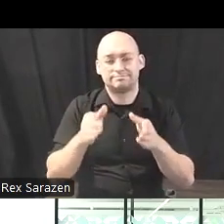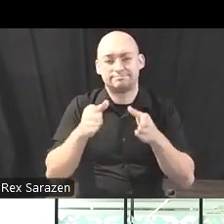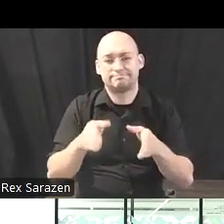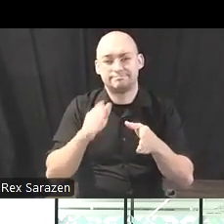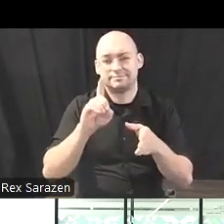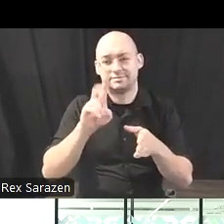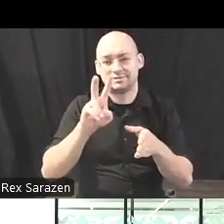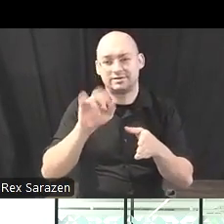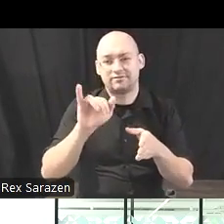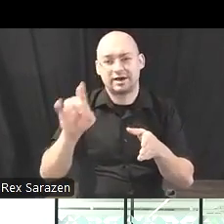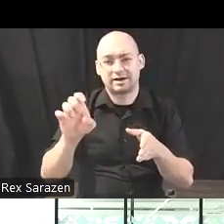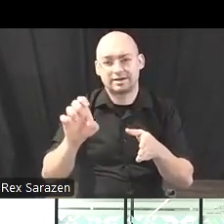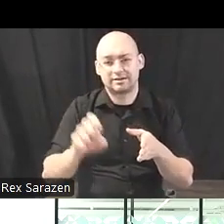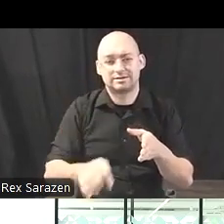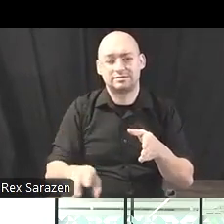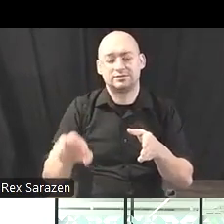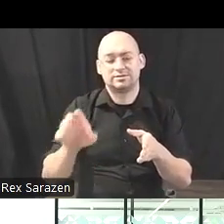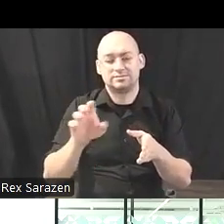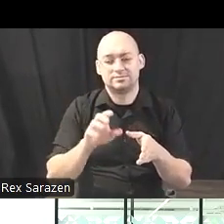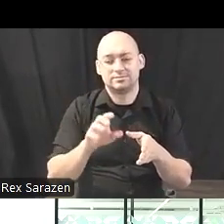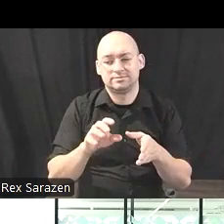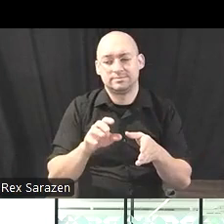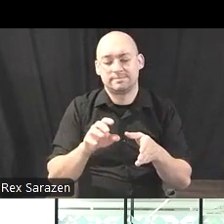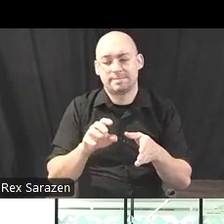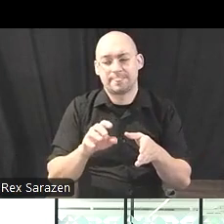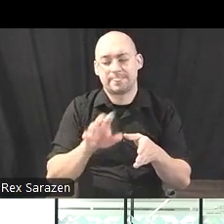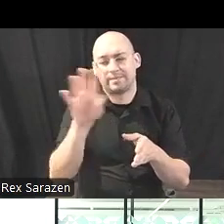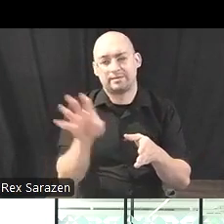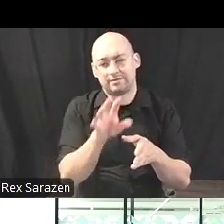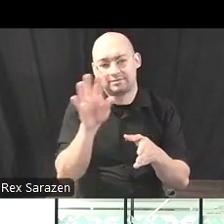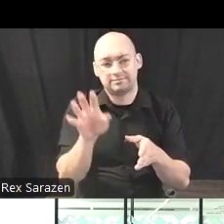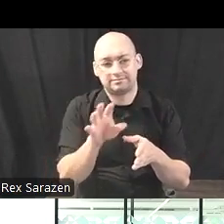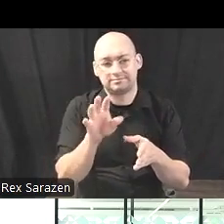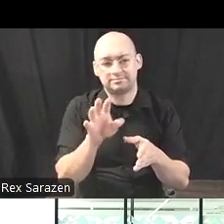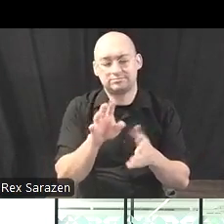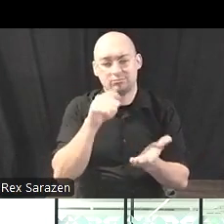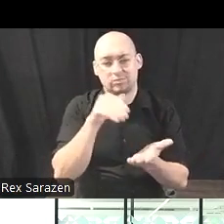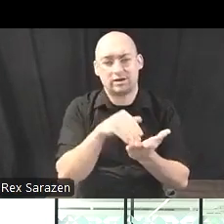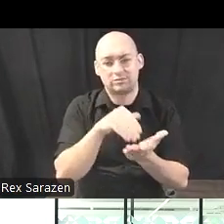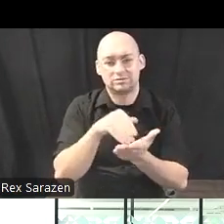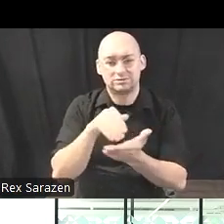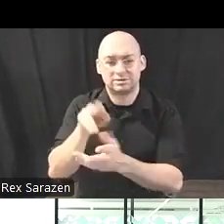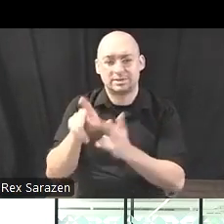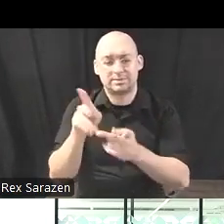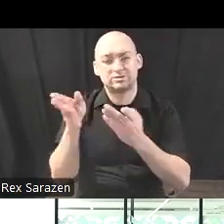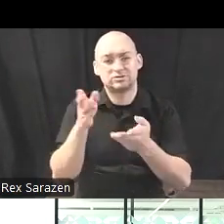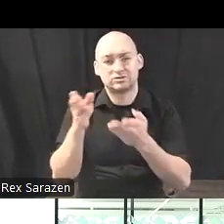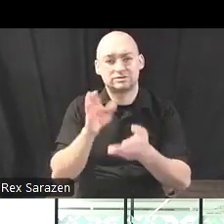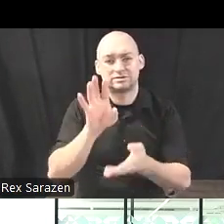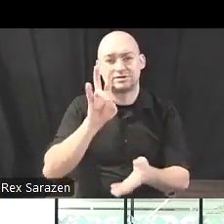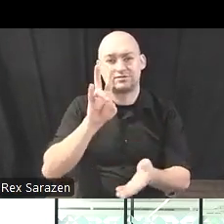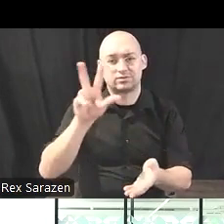very, very pleased that approximately, well, thousands of people have been served, about